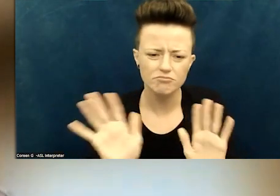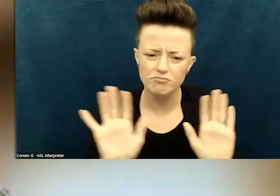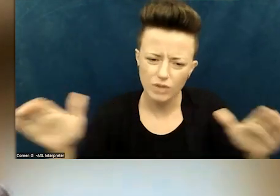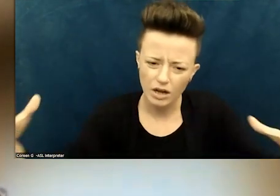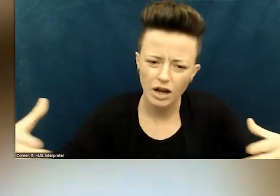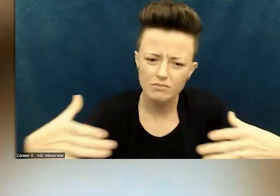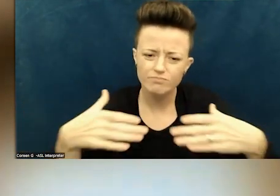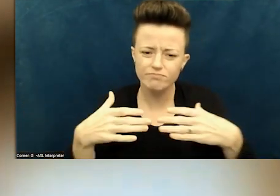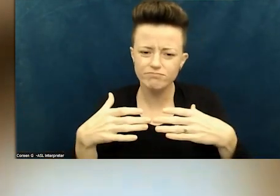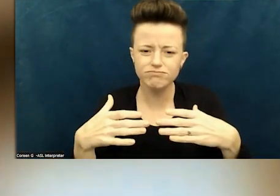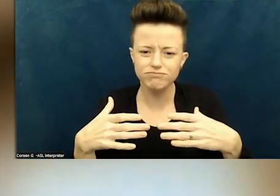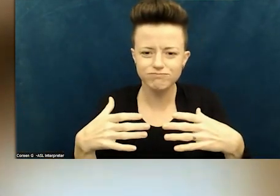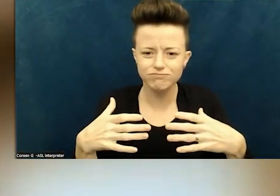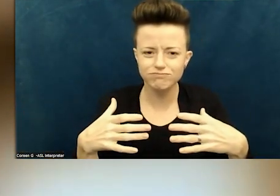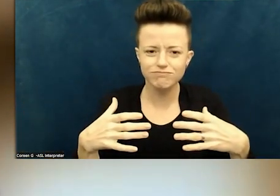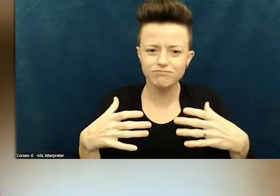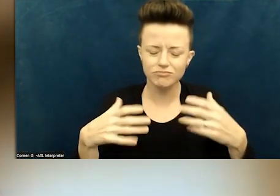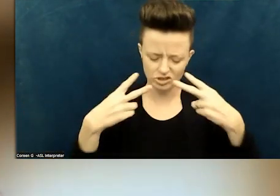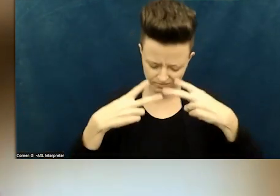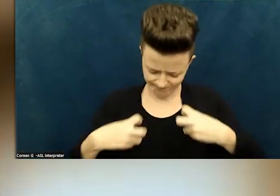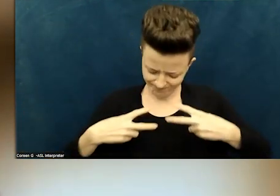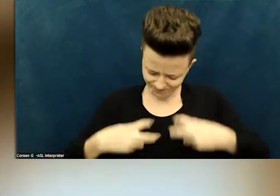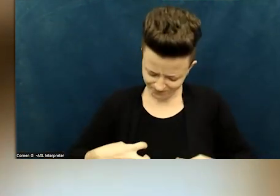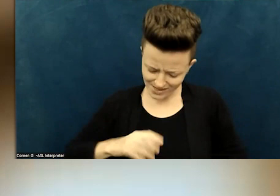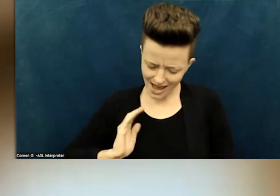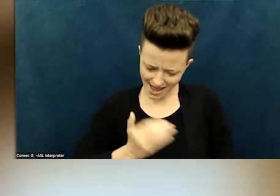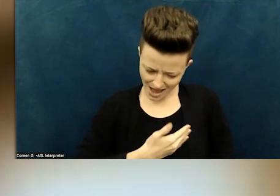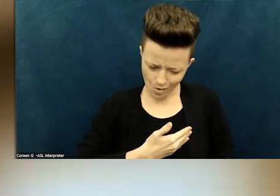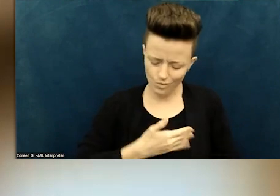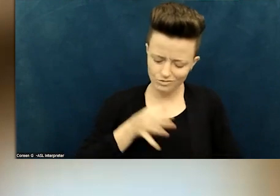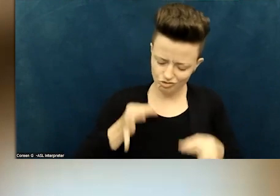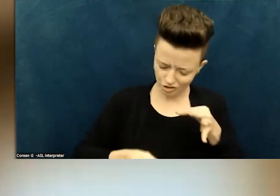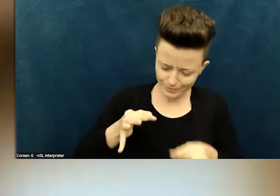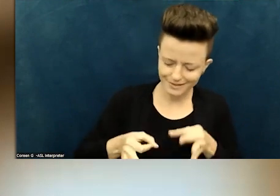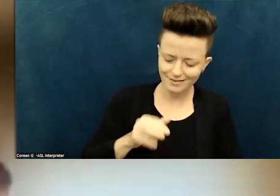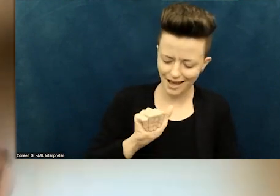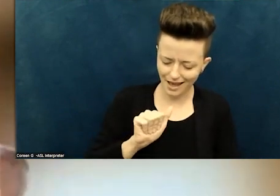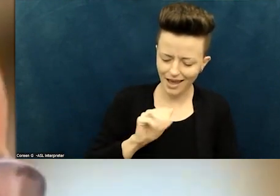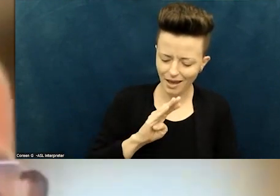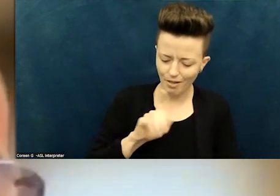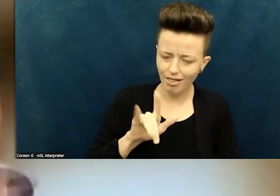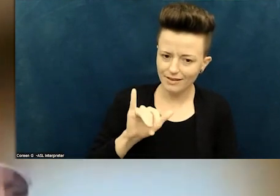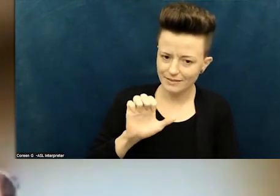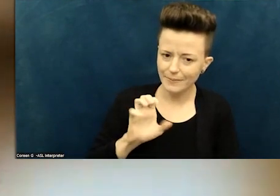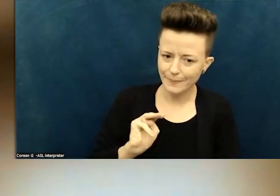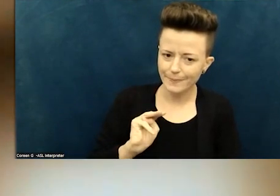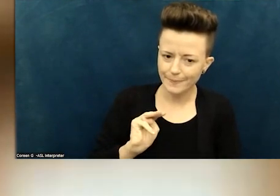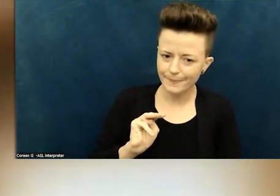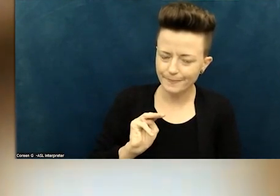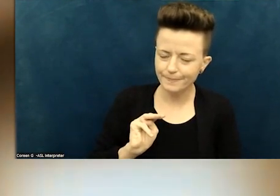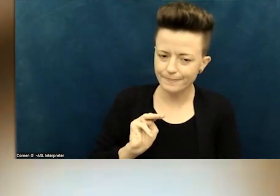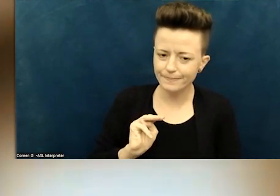our ableism, our inherent ableism, onto every situation. I see we have another question